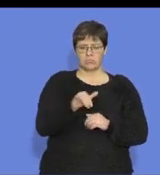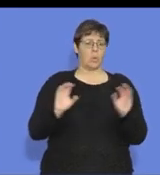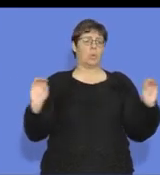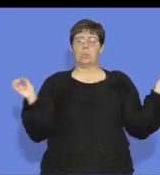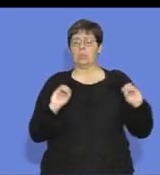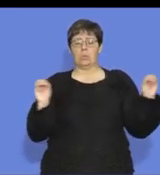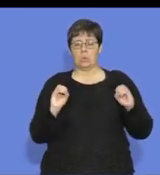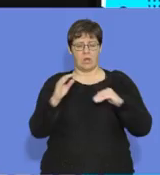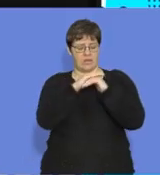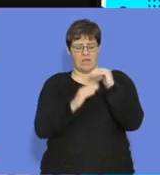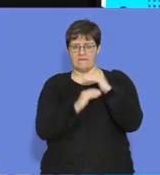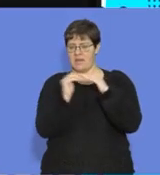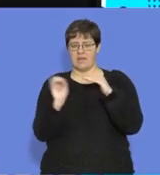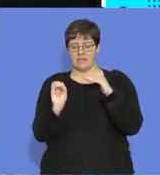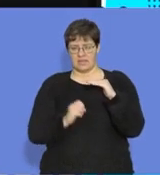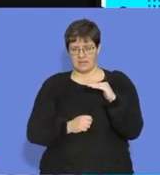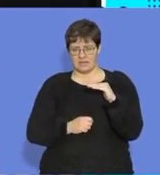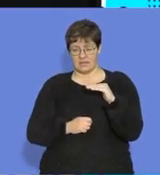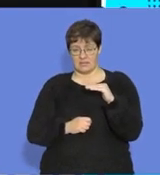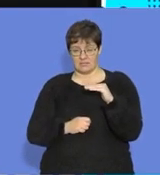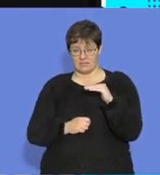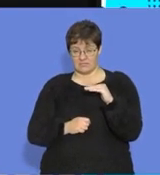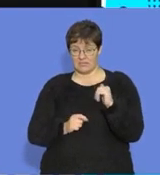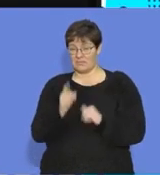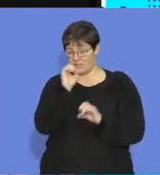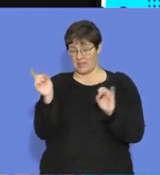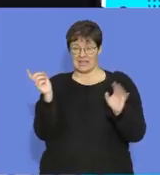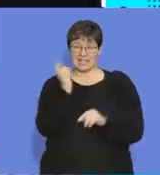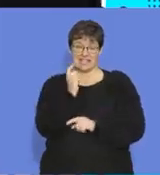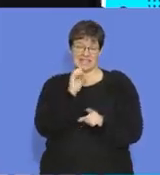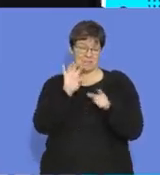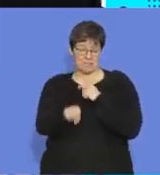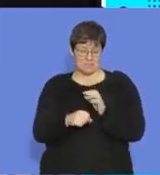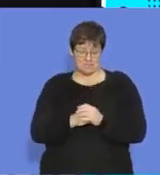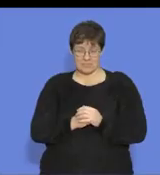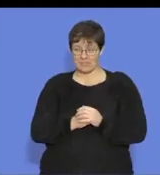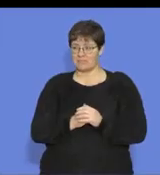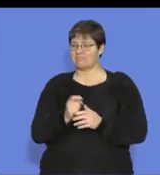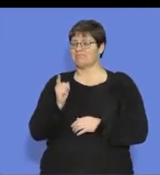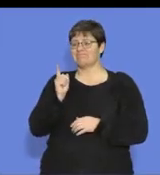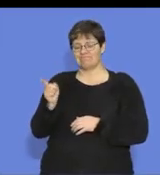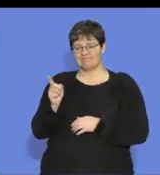jelly? And that should by now be quite easy to work out. It's got to be